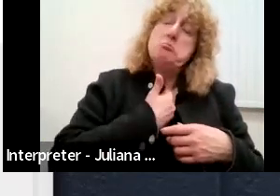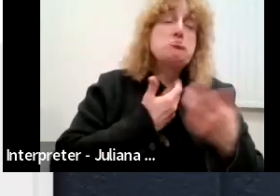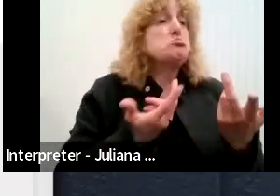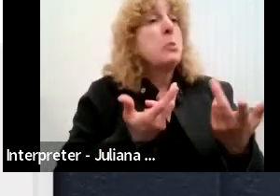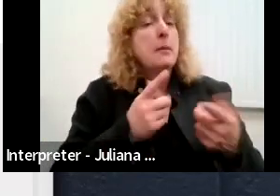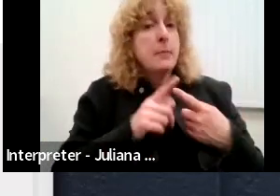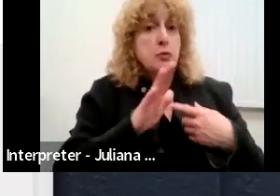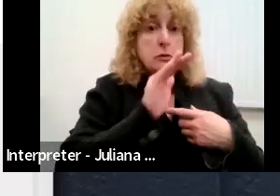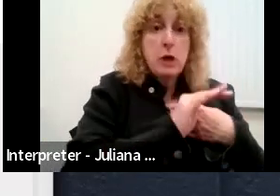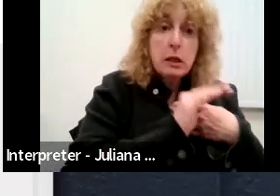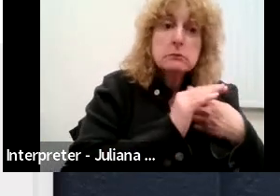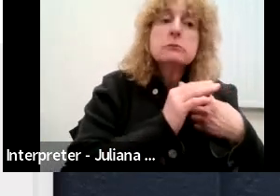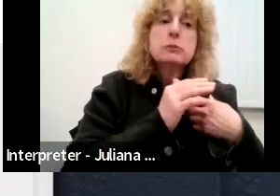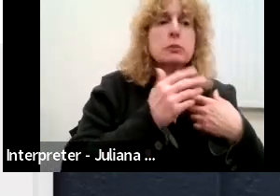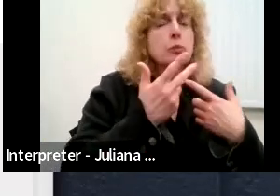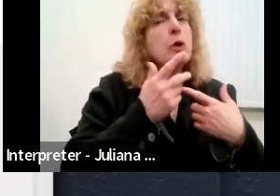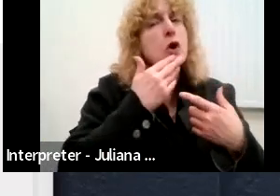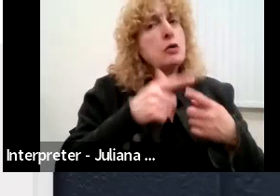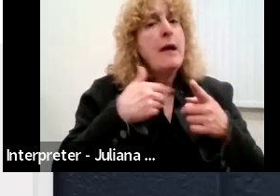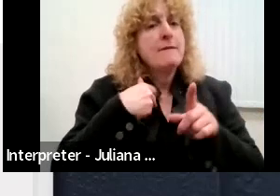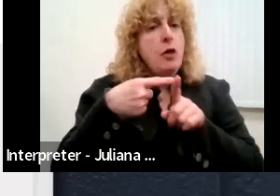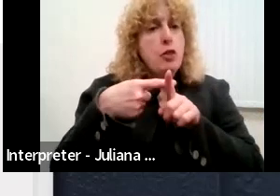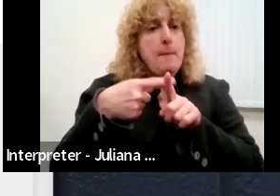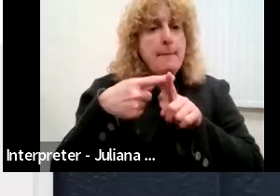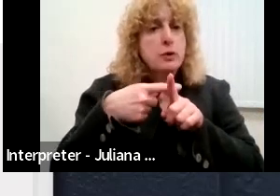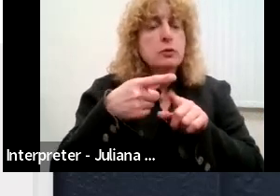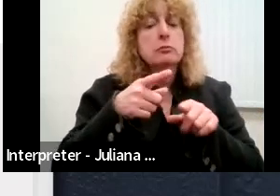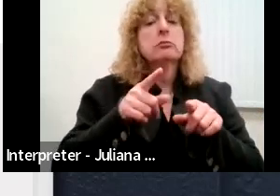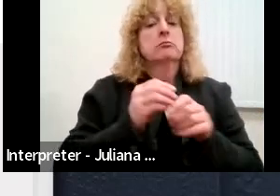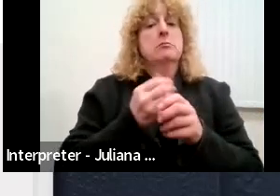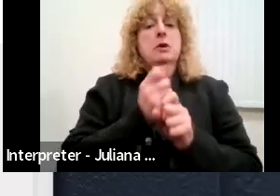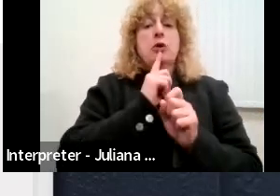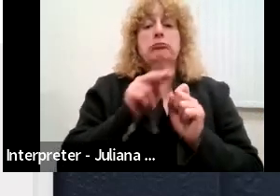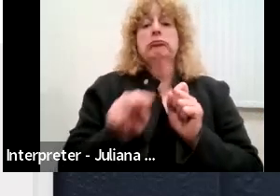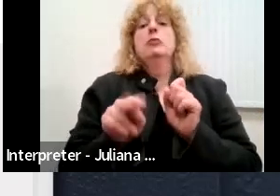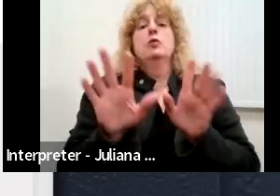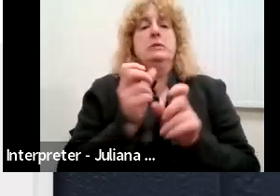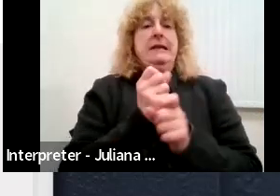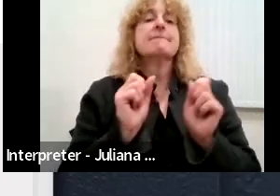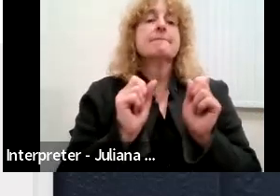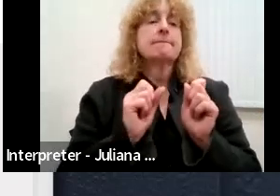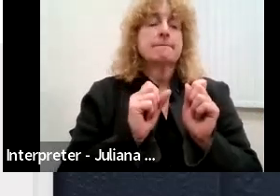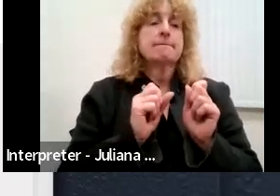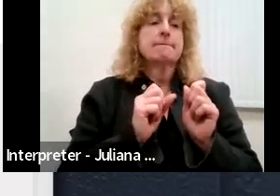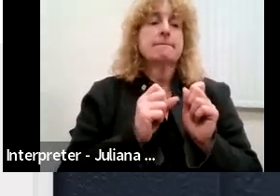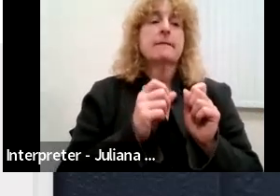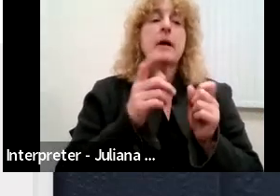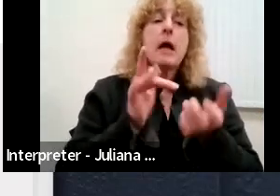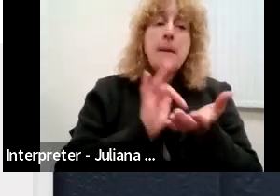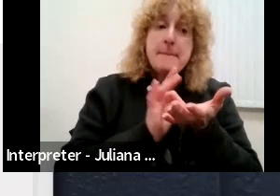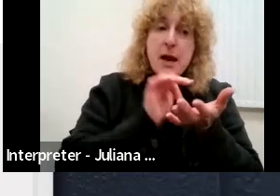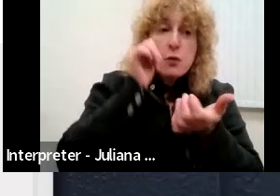your child, or it's great to have those thermometers where you're just in that safe zone and know. Using medicine reminders and